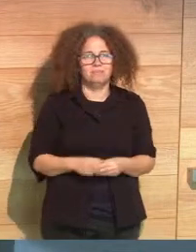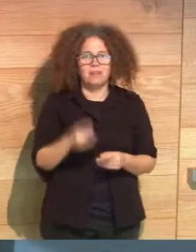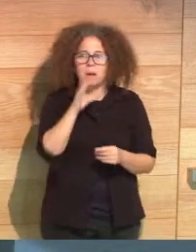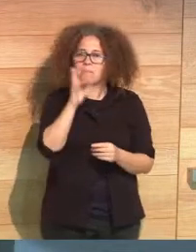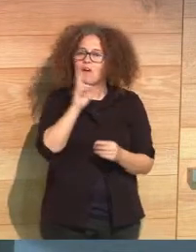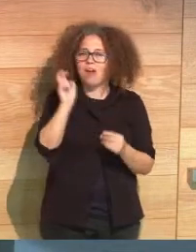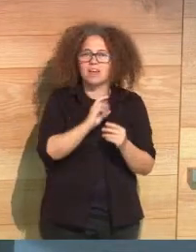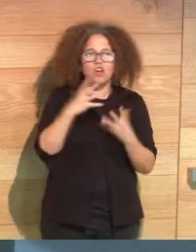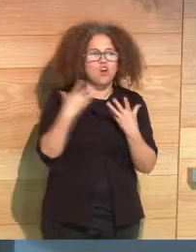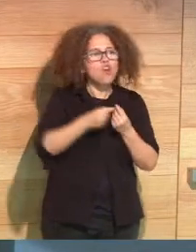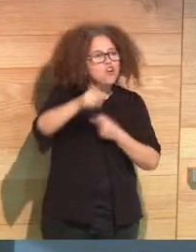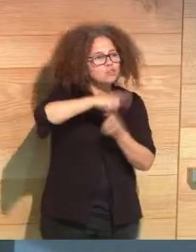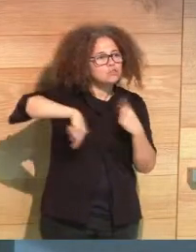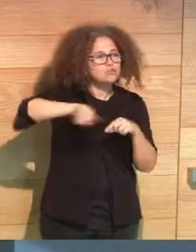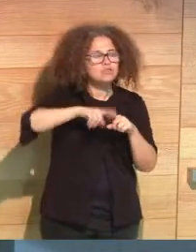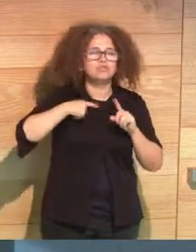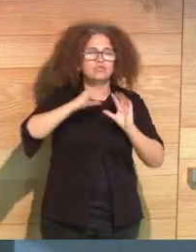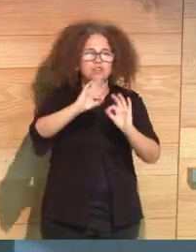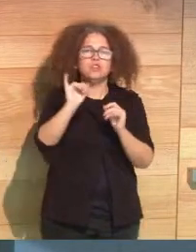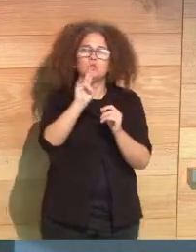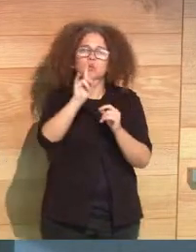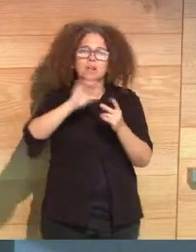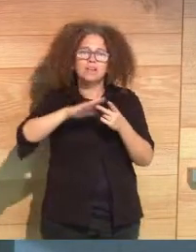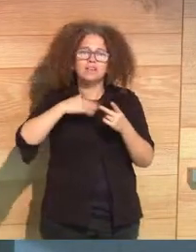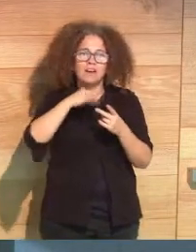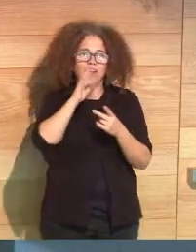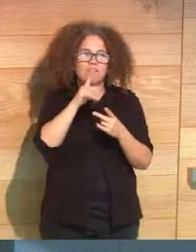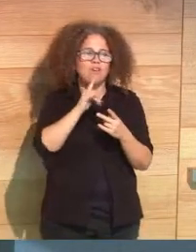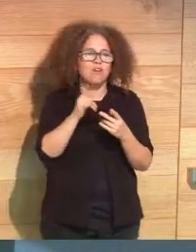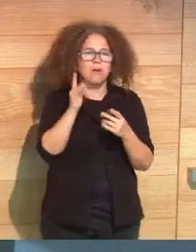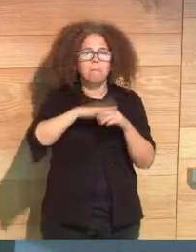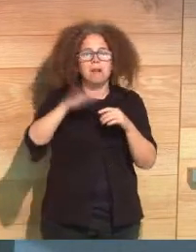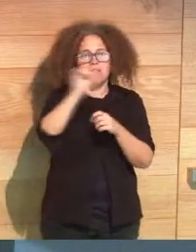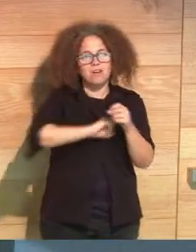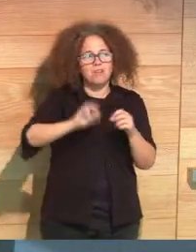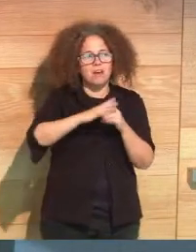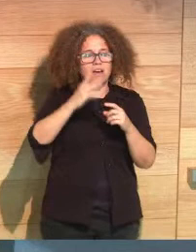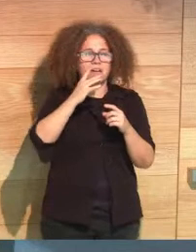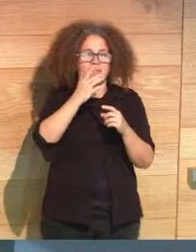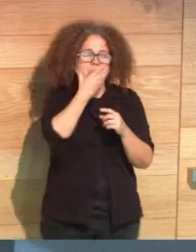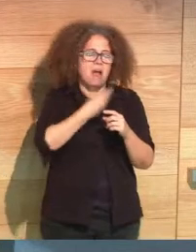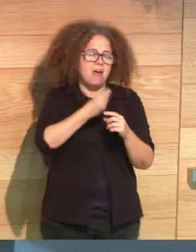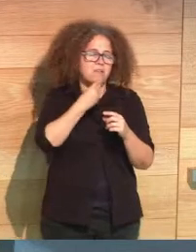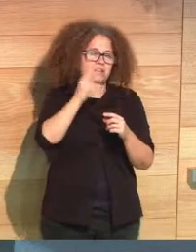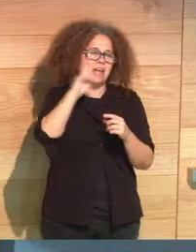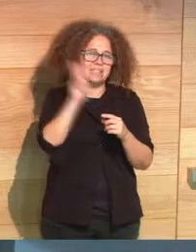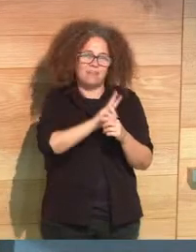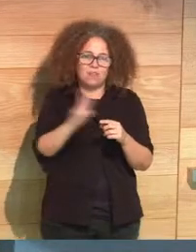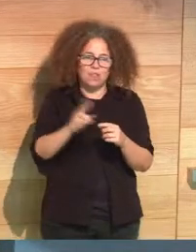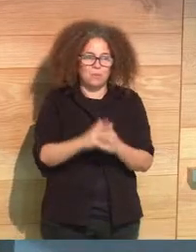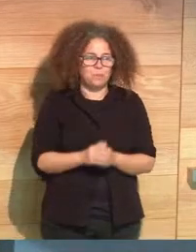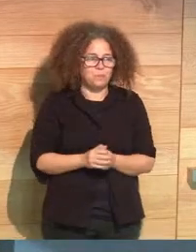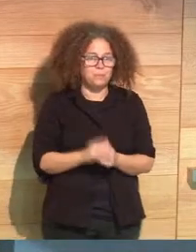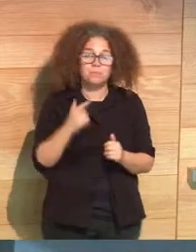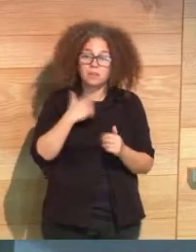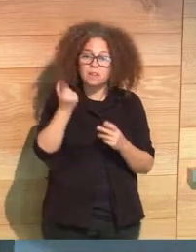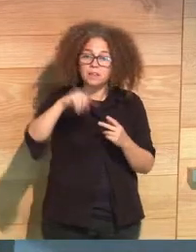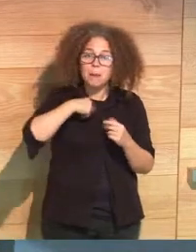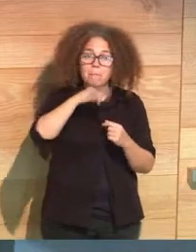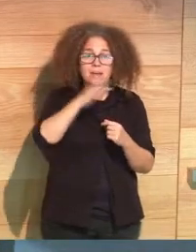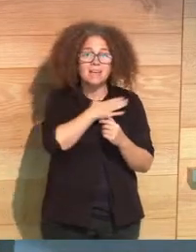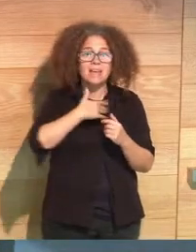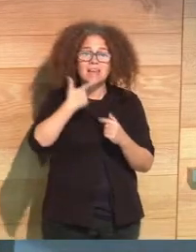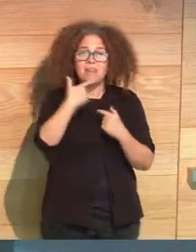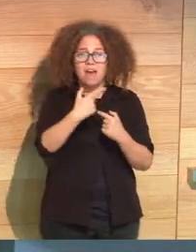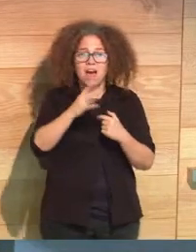you very much for being here with us. Thank you, Joanie. Thank you, Juliette, for this wonderful exhibition. And I would like to